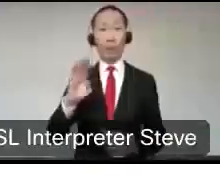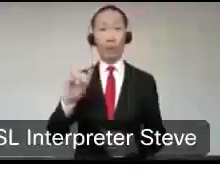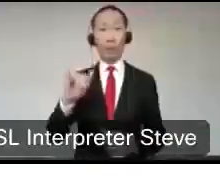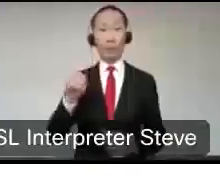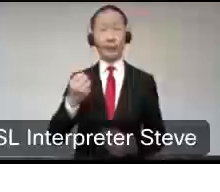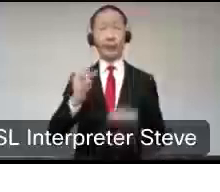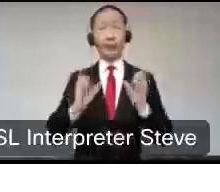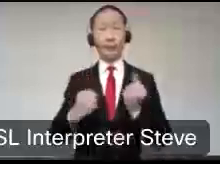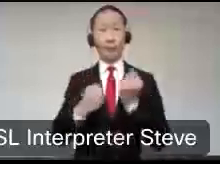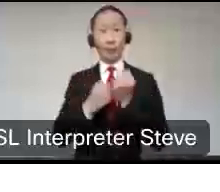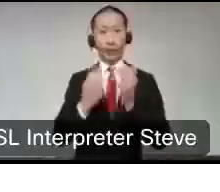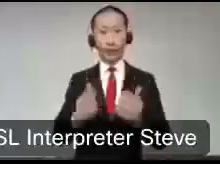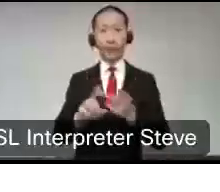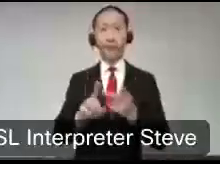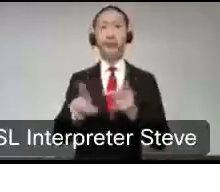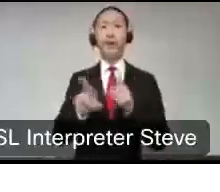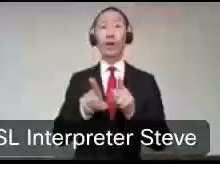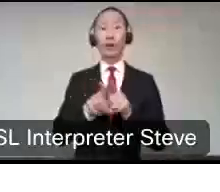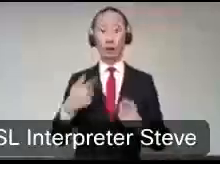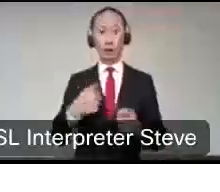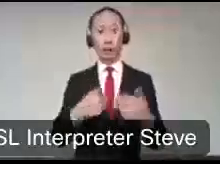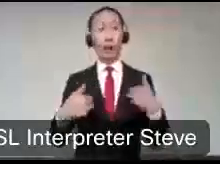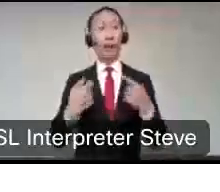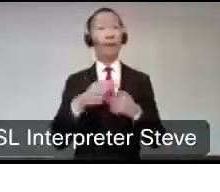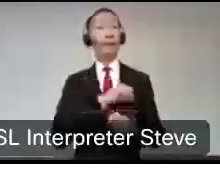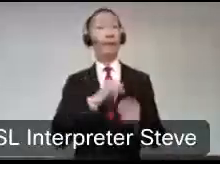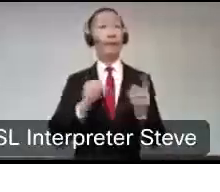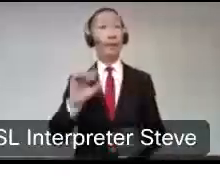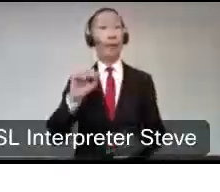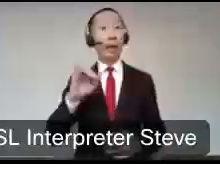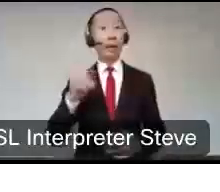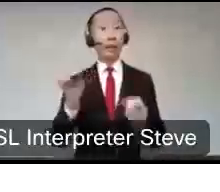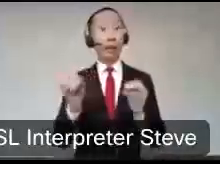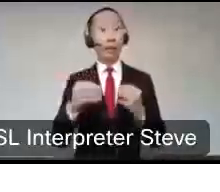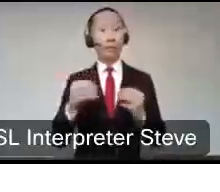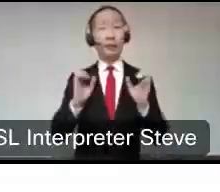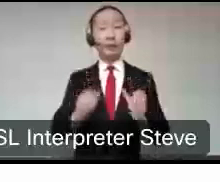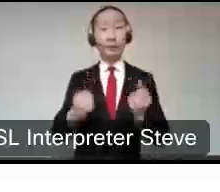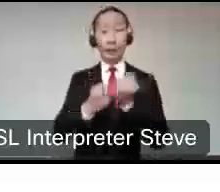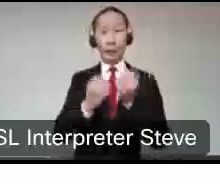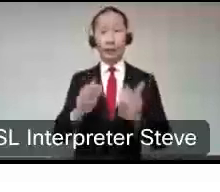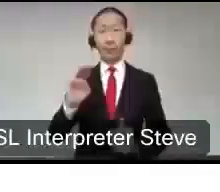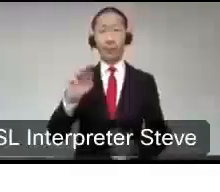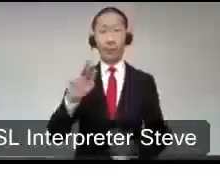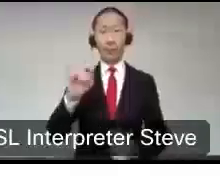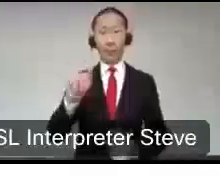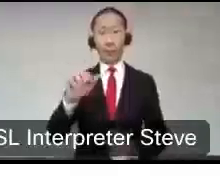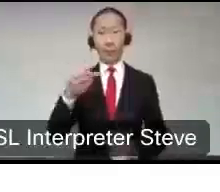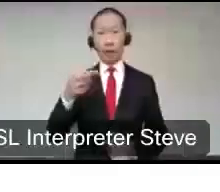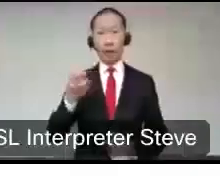advocates. Also on this call from Senator Casey's office is constituent advocate Maria